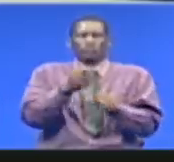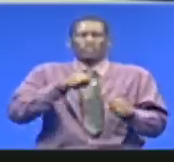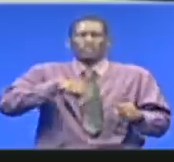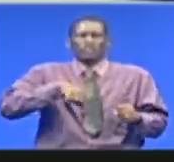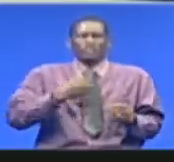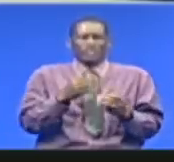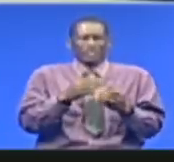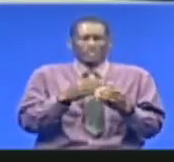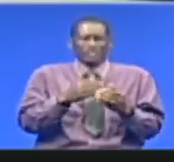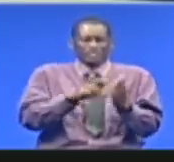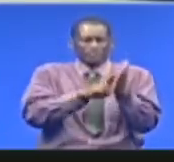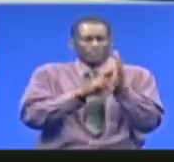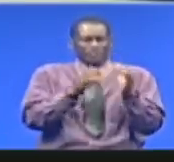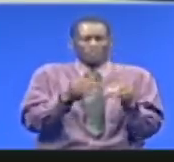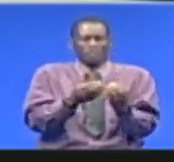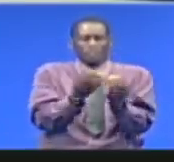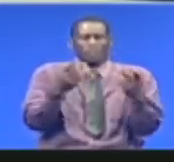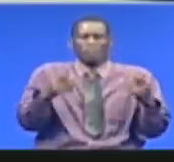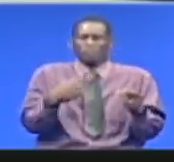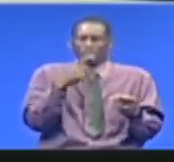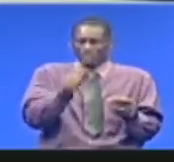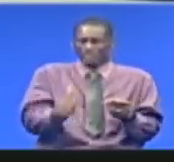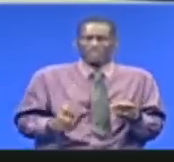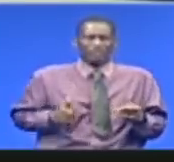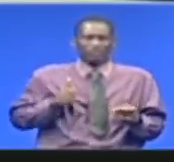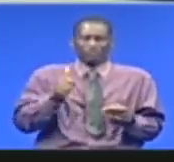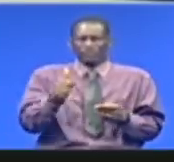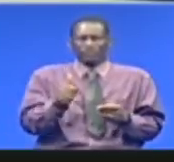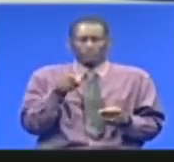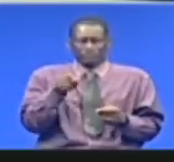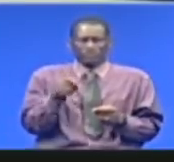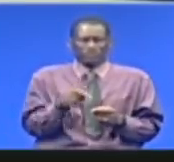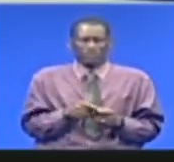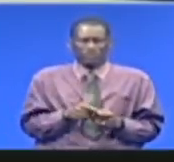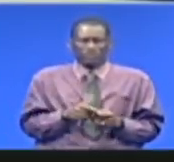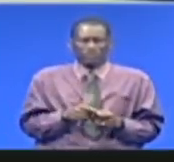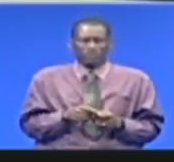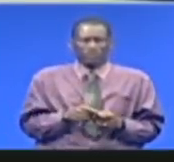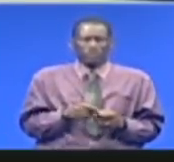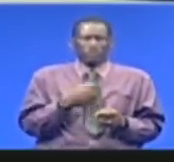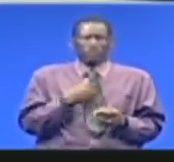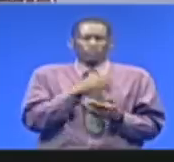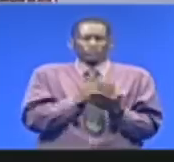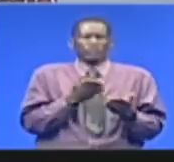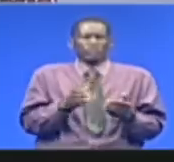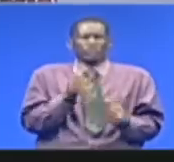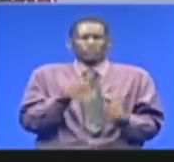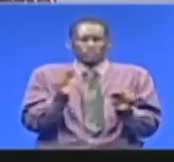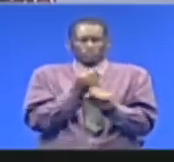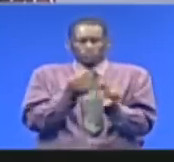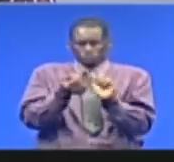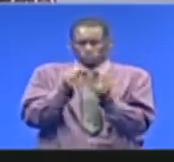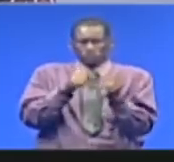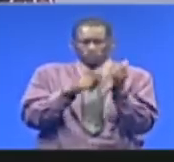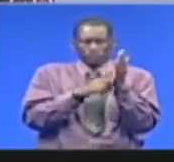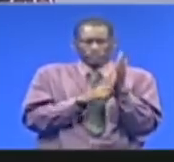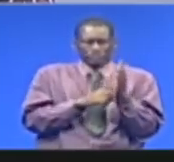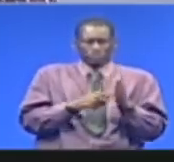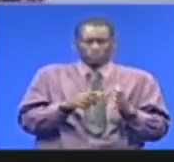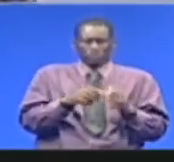Mm. Because many people are saying these are for selfish gains. Let me be honest with you. You know, there are things that you can't undo, like the lives that were